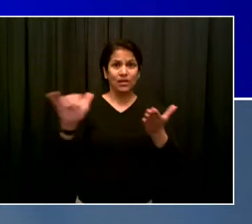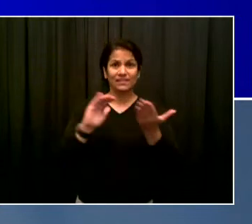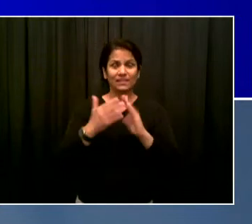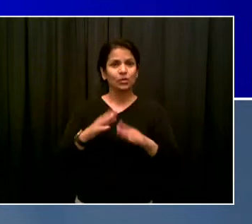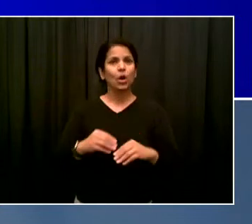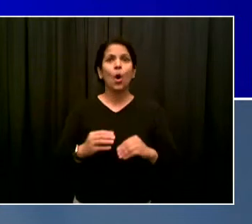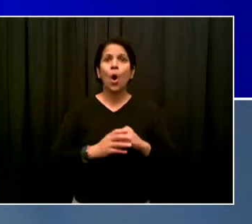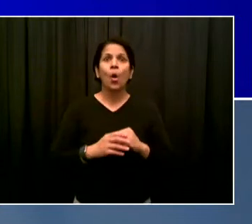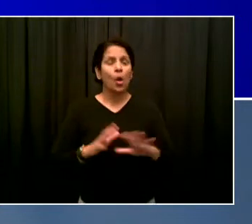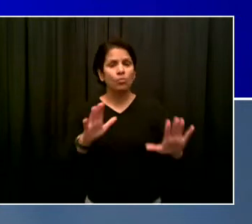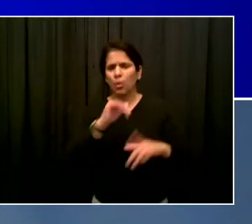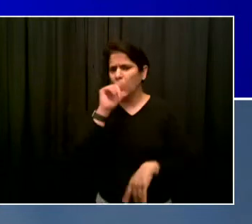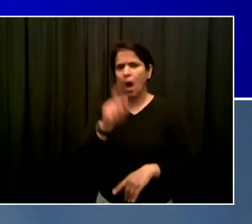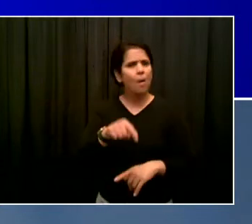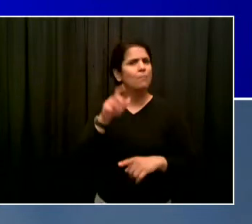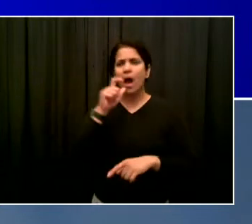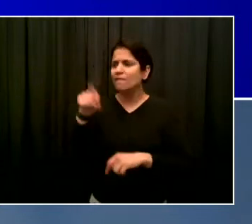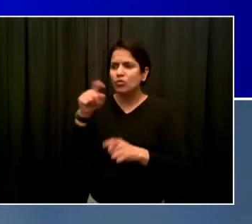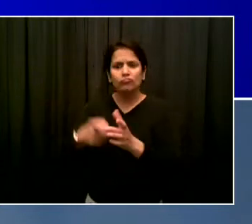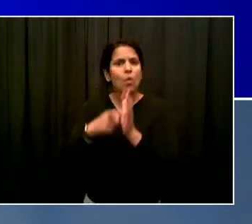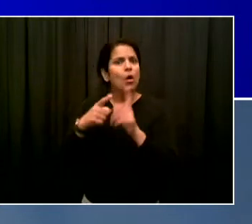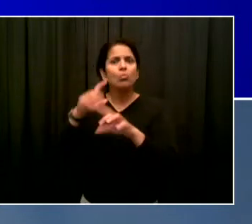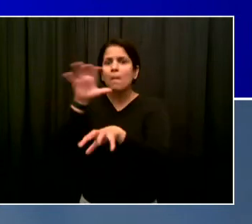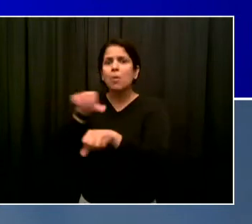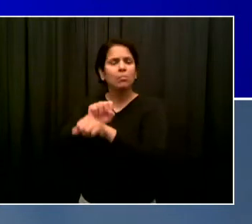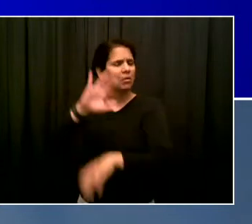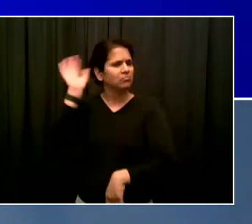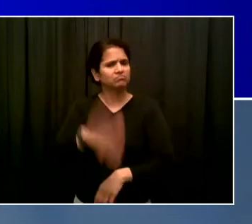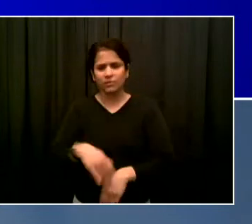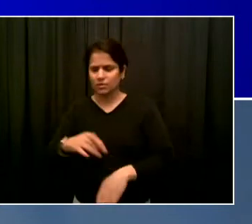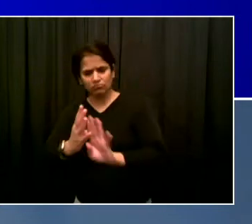if you prefer to make an appointment or you want to go to one of the other sites.